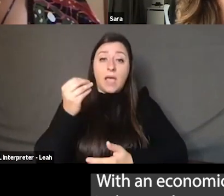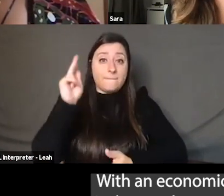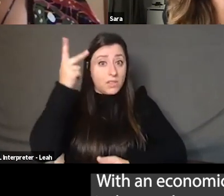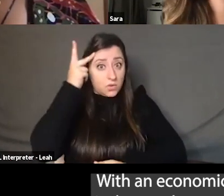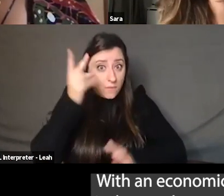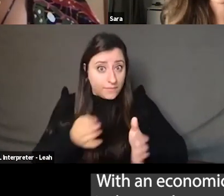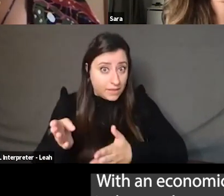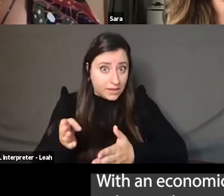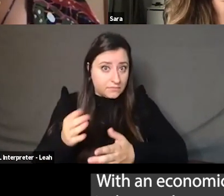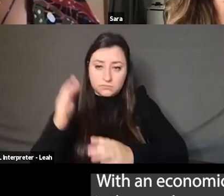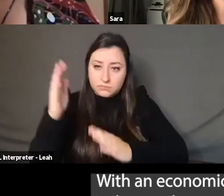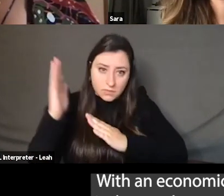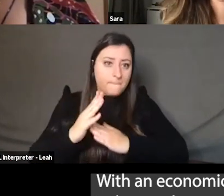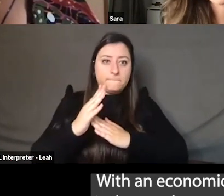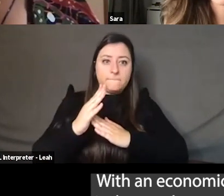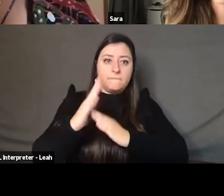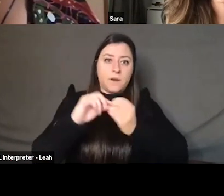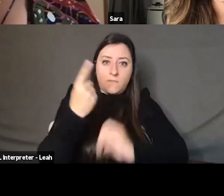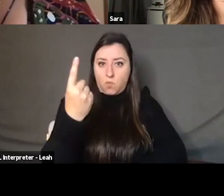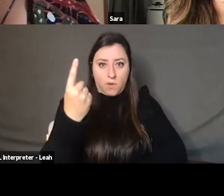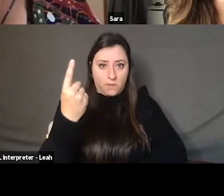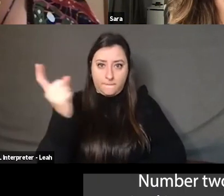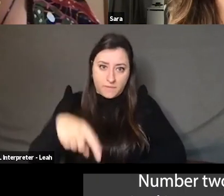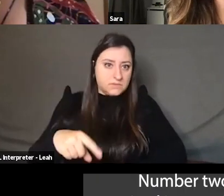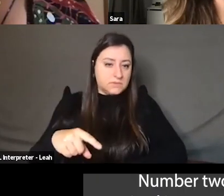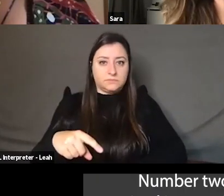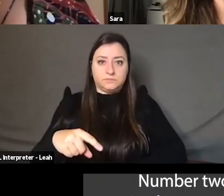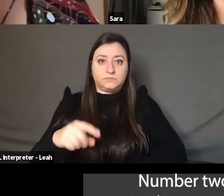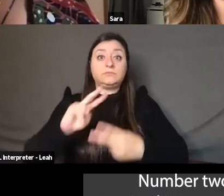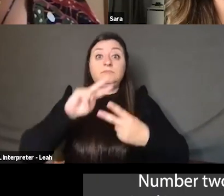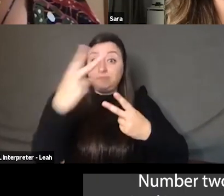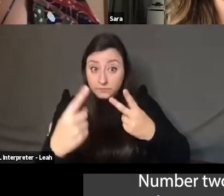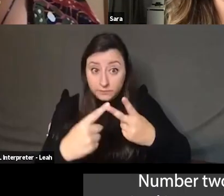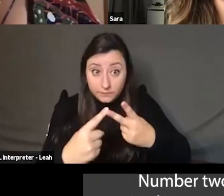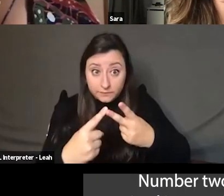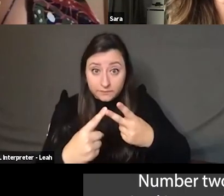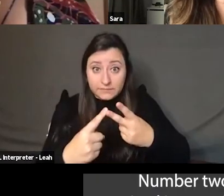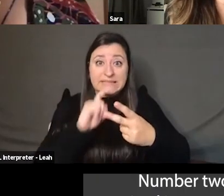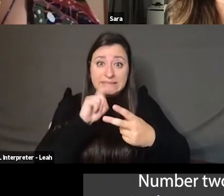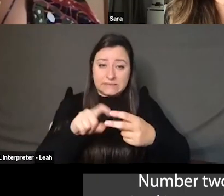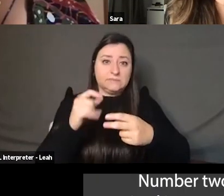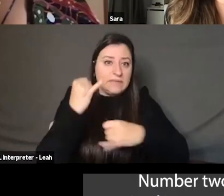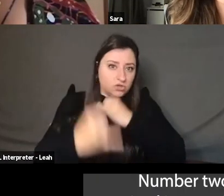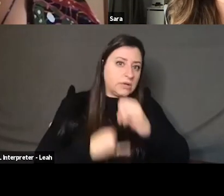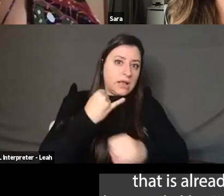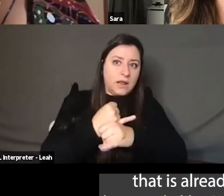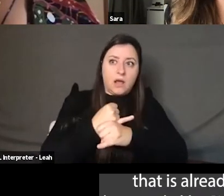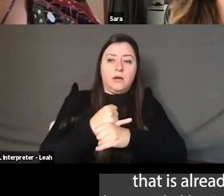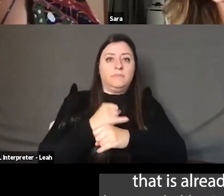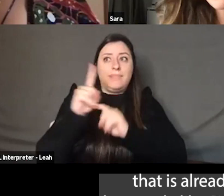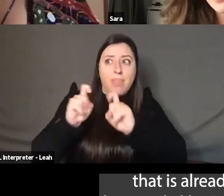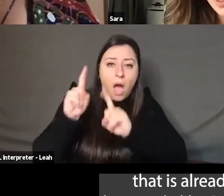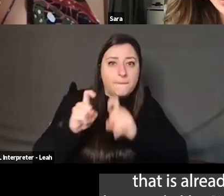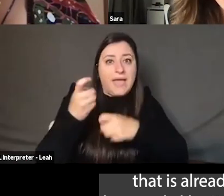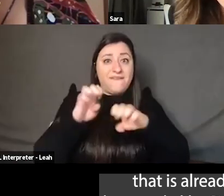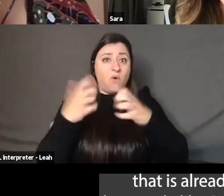is the number one step. Number two, an intense organized international lobbying effort that is